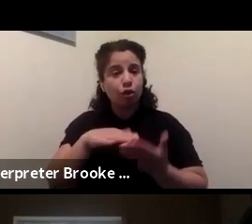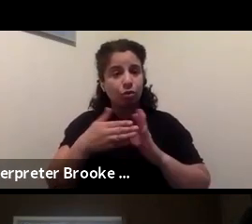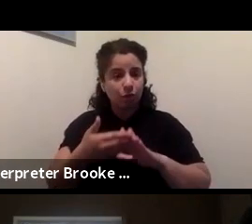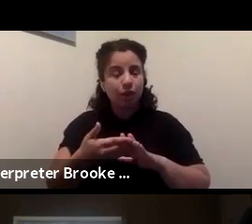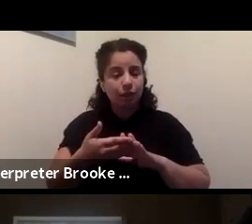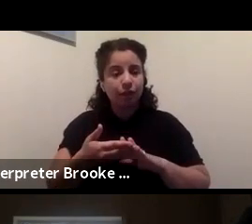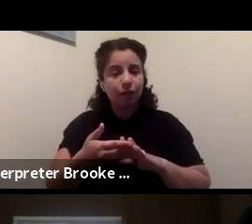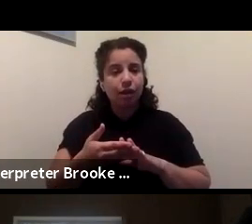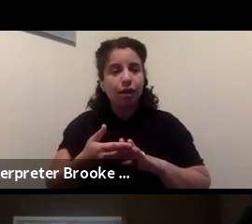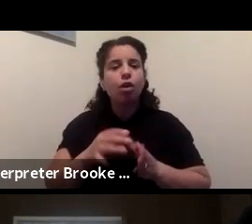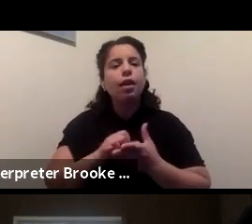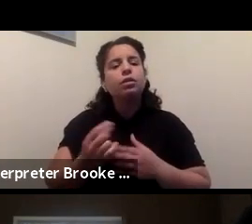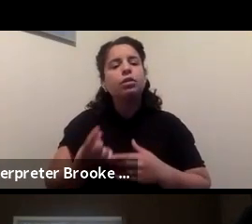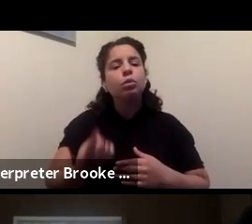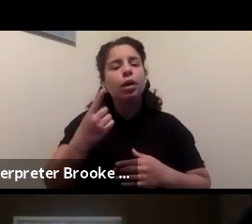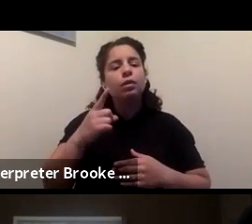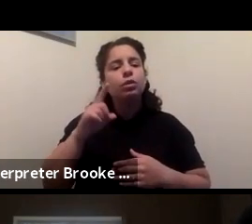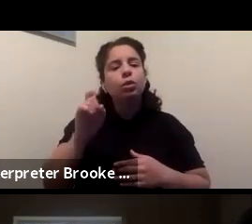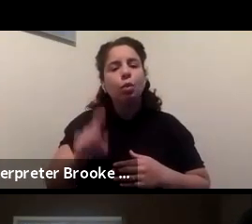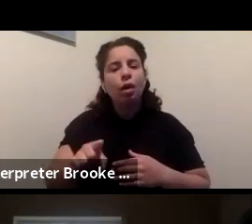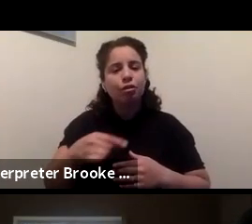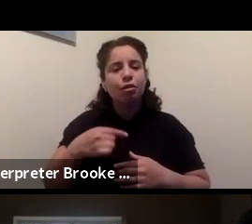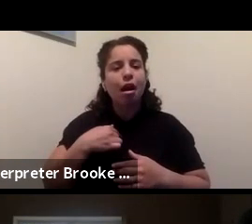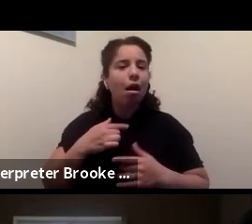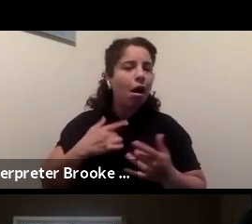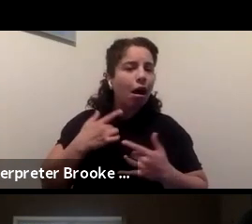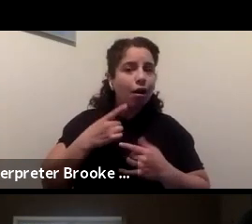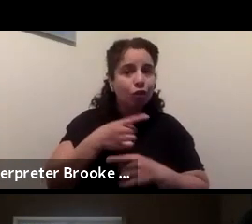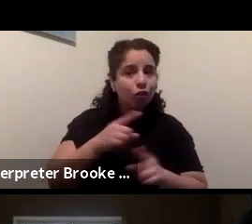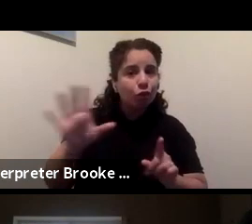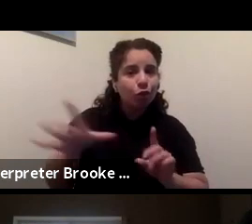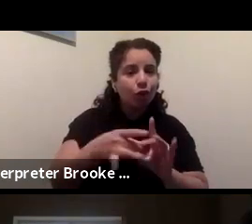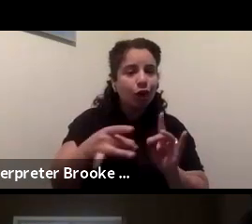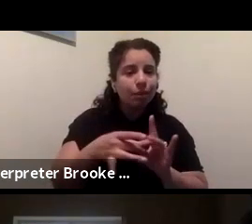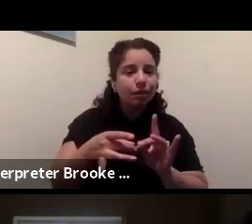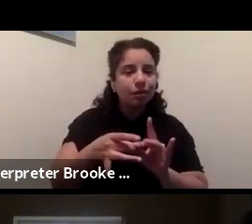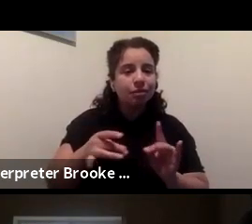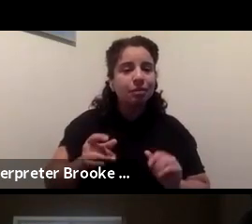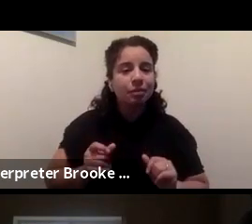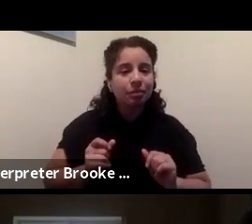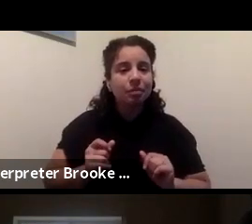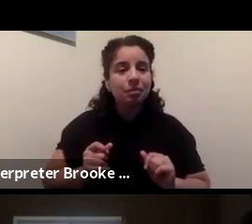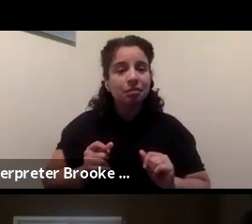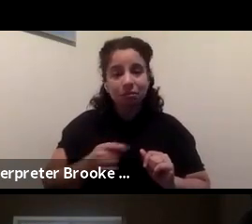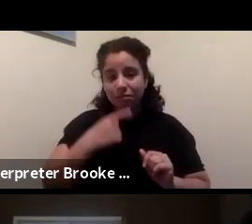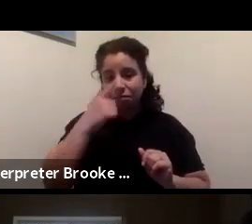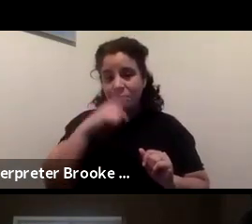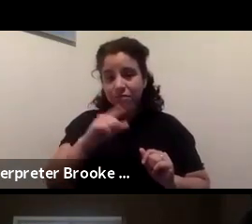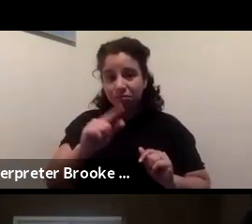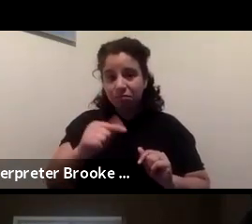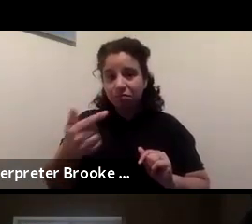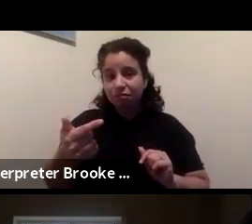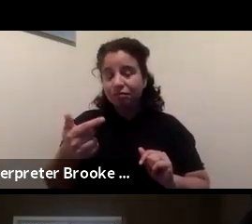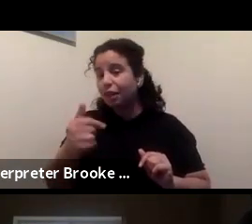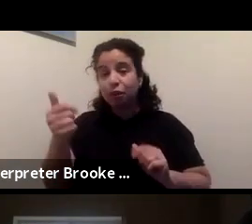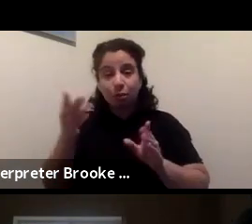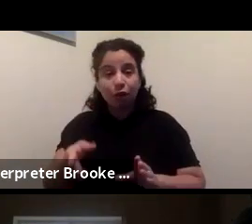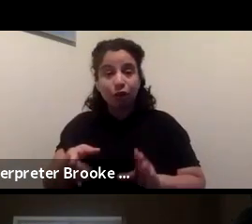that was one of the questions that I was excited to hear folks speak into, others feel excited as